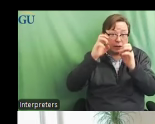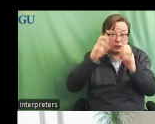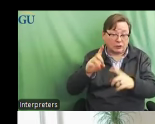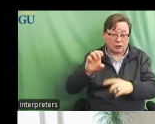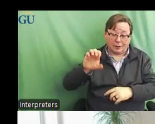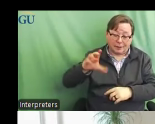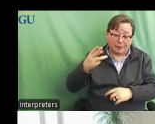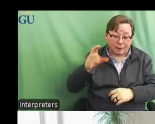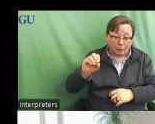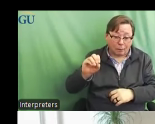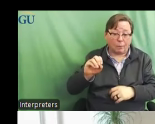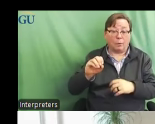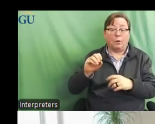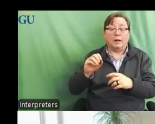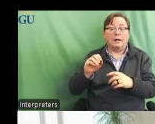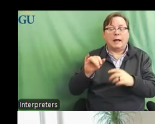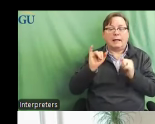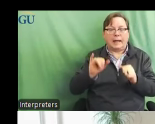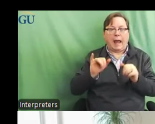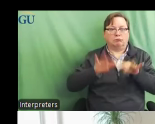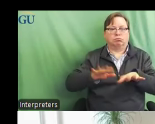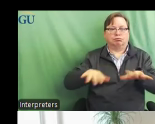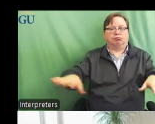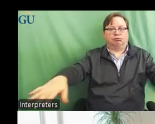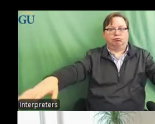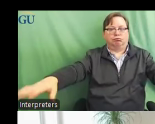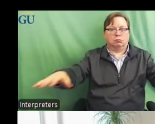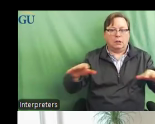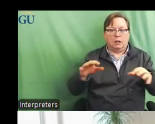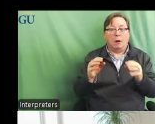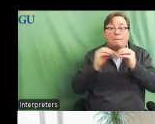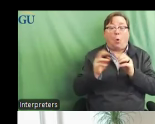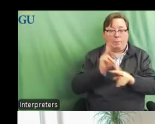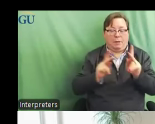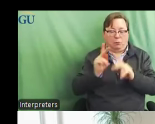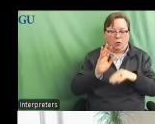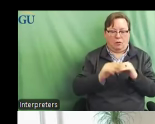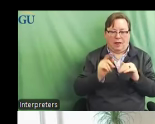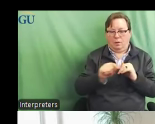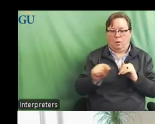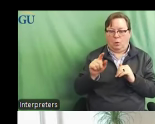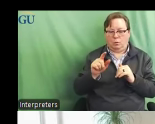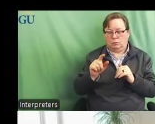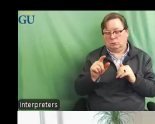can reach out to more people who may not have the specialized